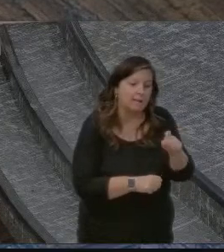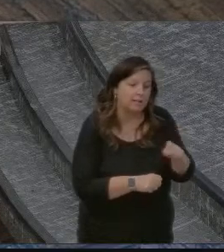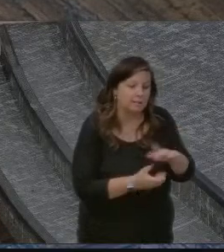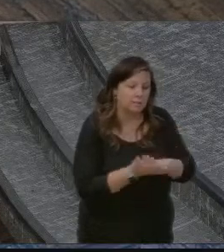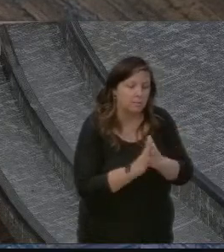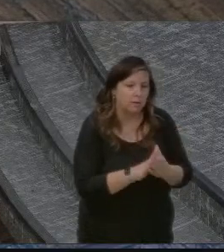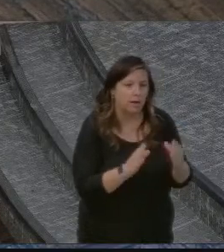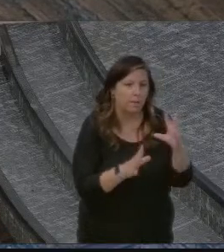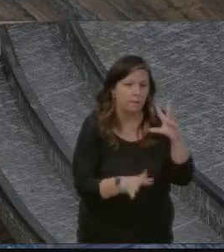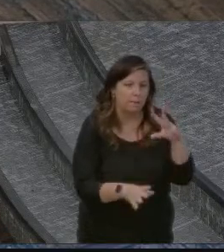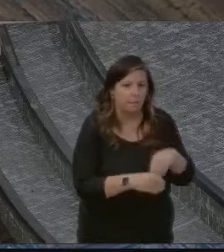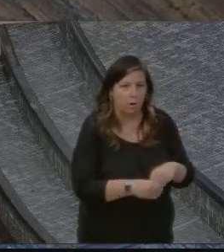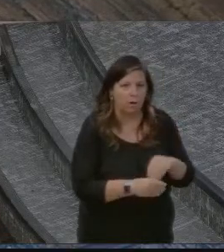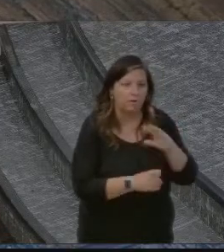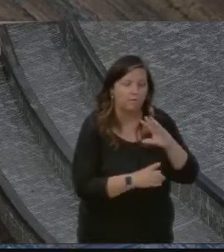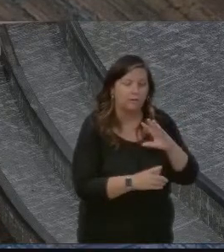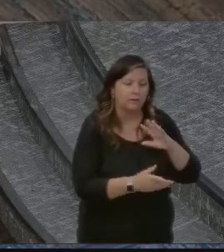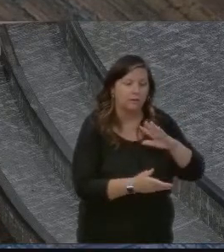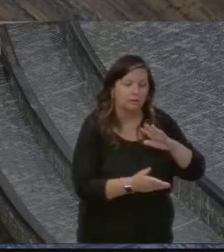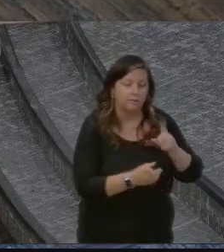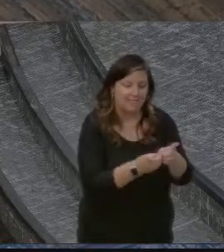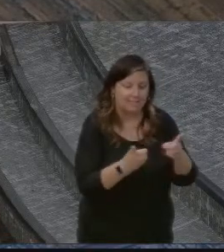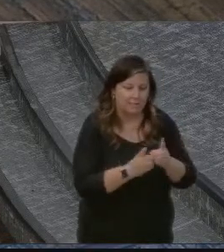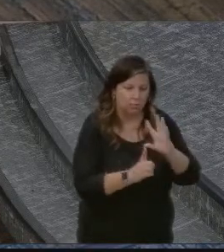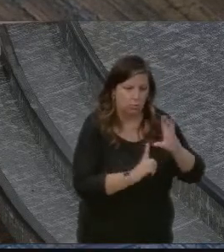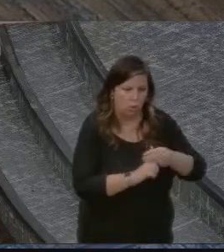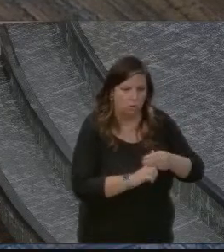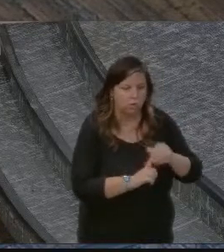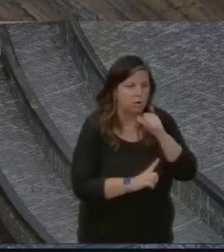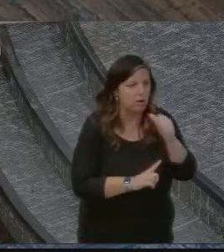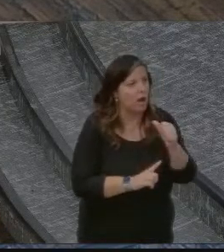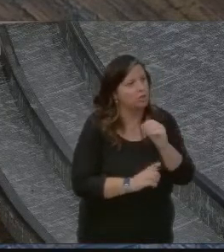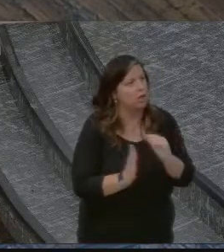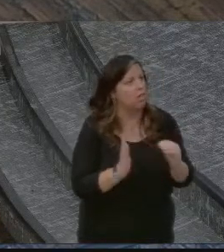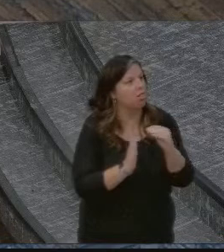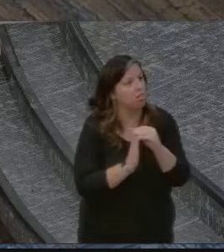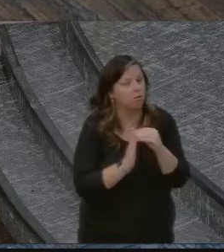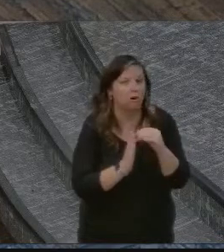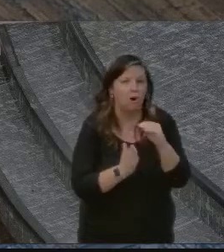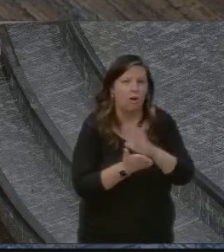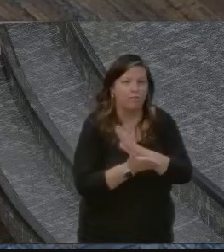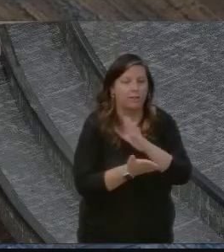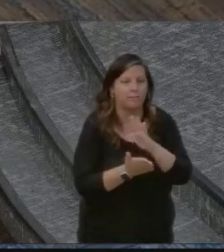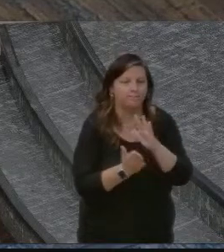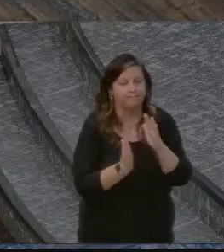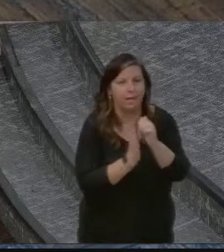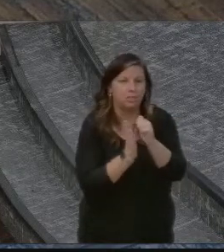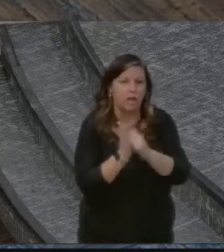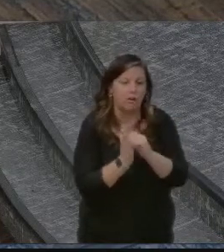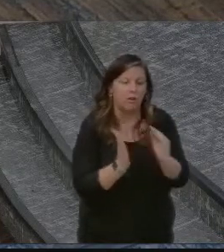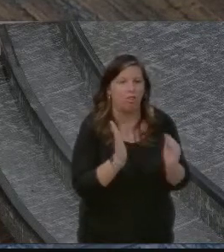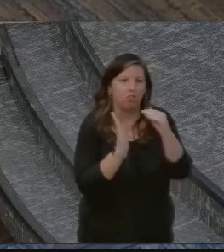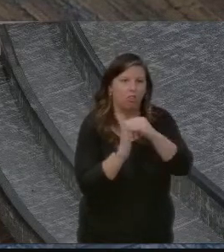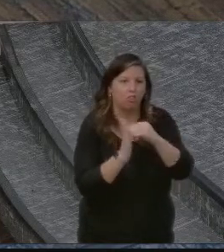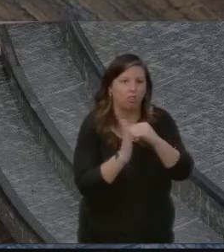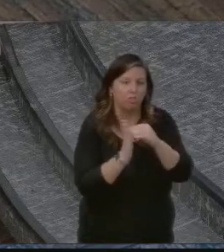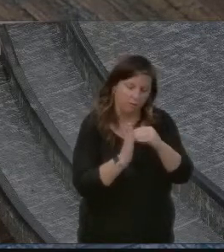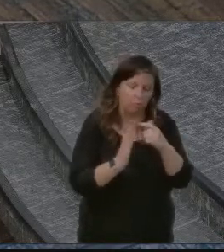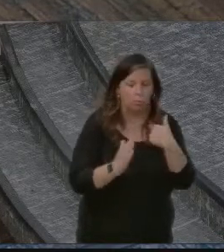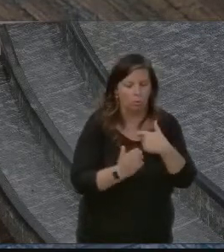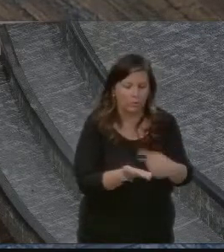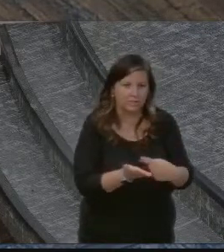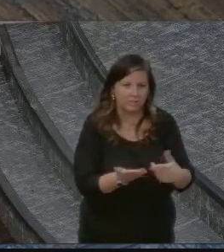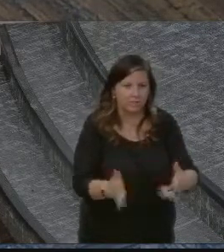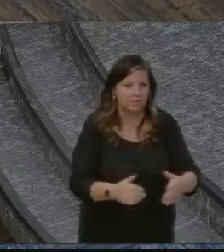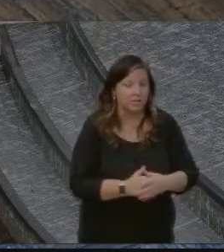item. And so how do we get there, Dr. Gann? I don't know, but I think a lot of districts are struggling with that, because it tends to